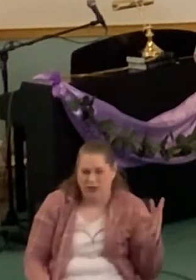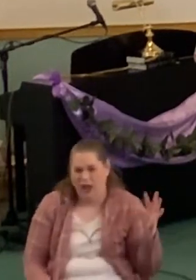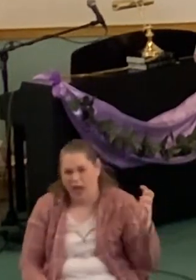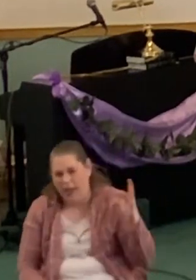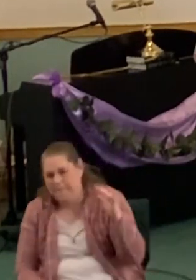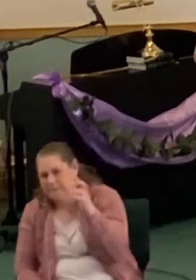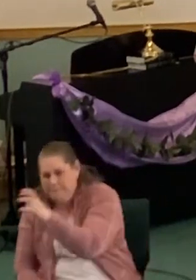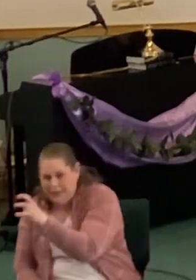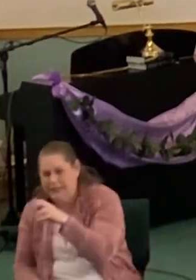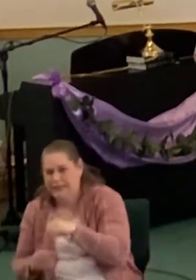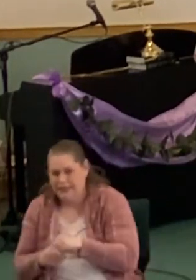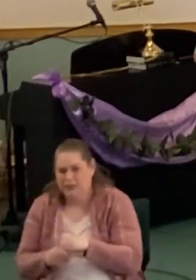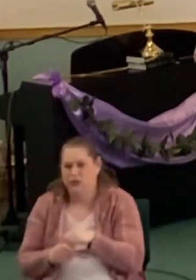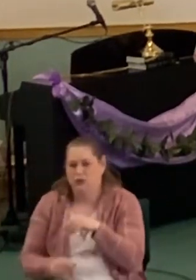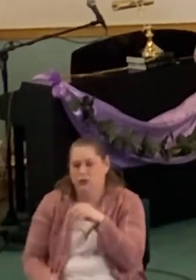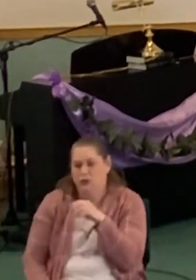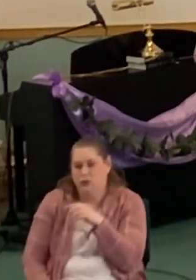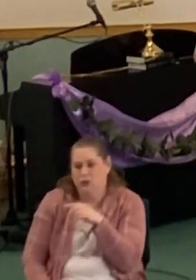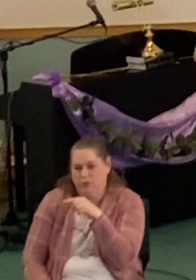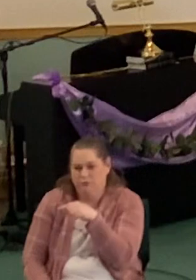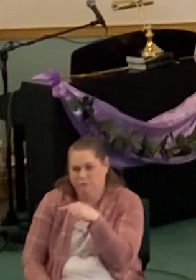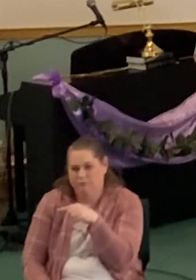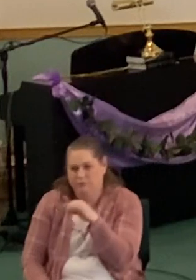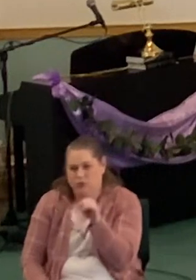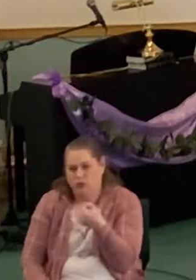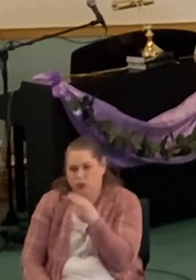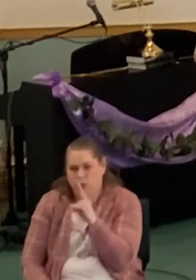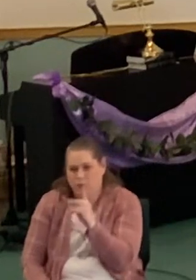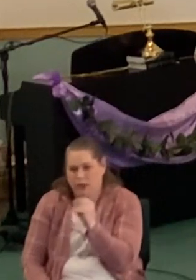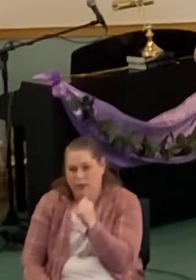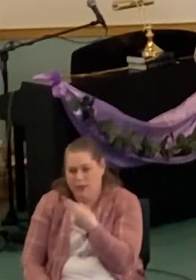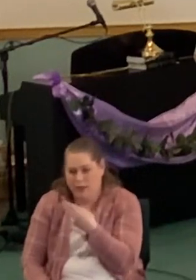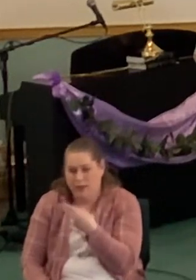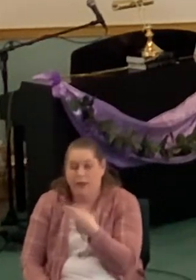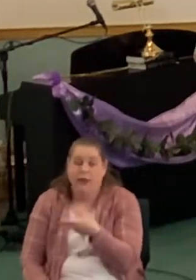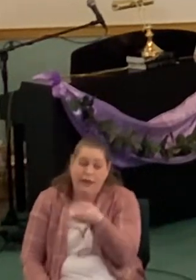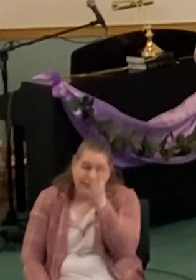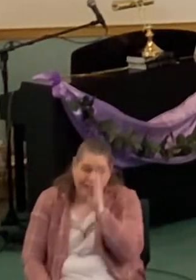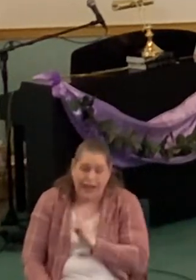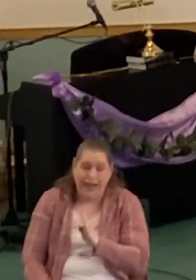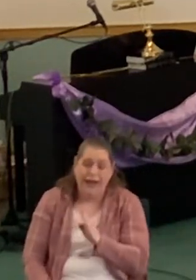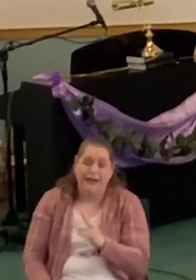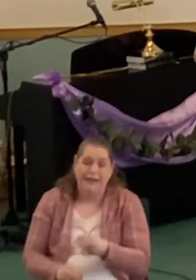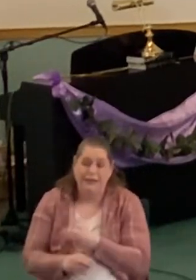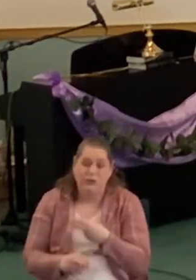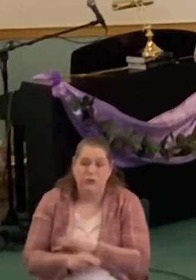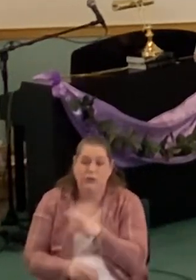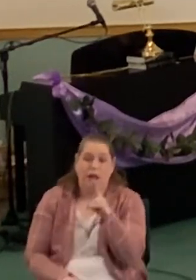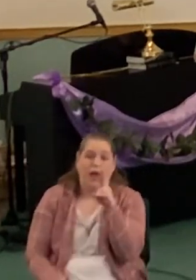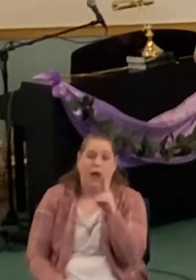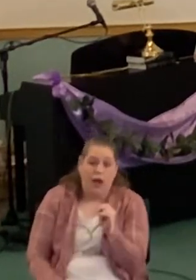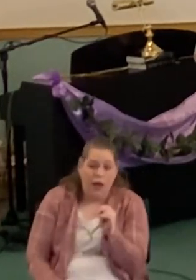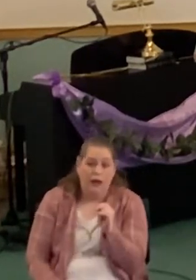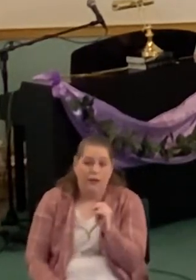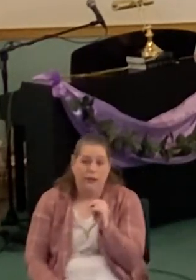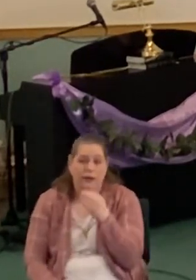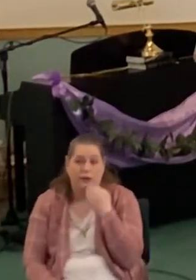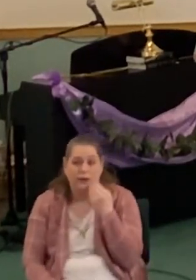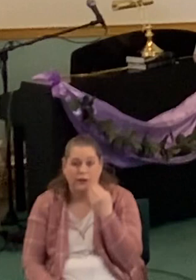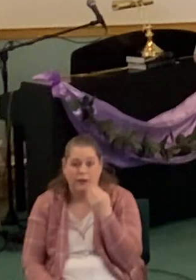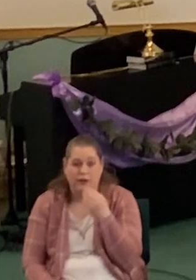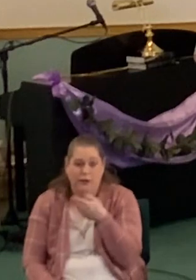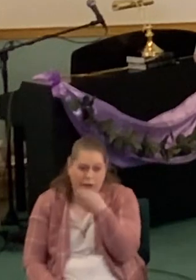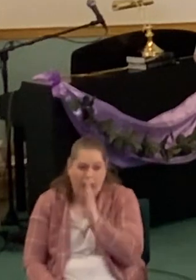what God is using is an ungodly people and ungodly forces in order to punish his people that